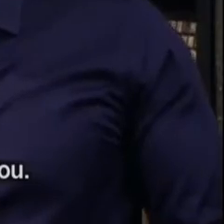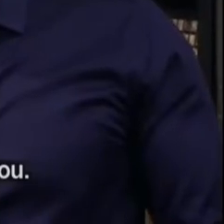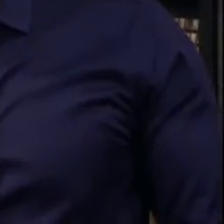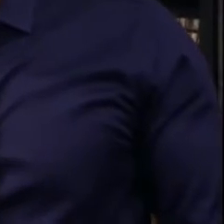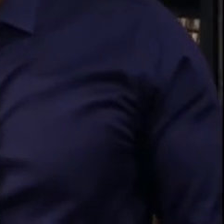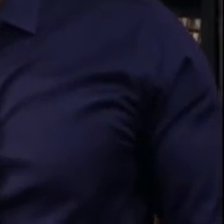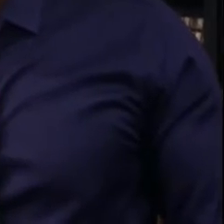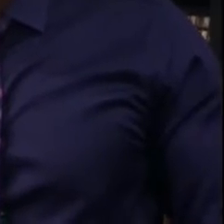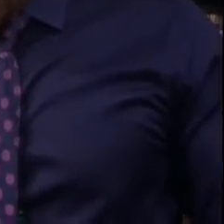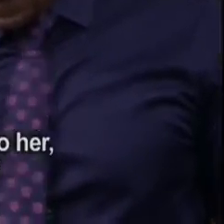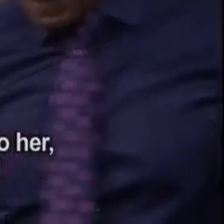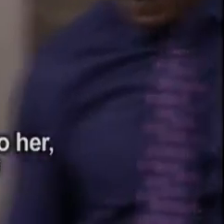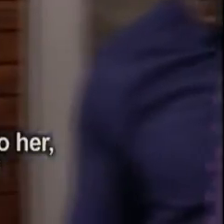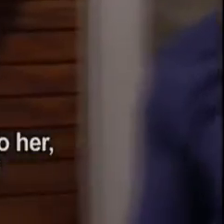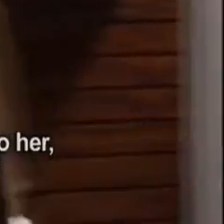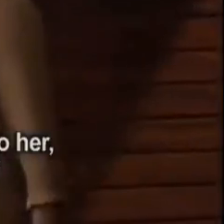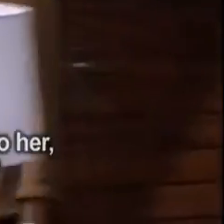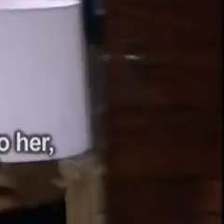Angizobuyela kuwena.